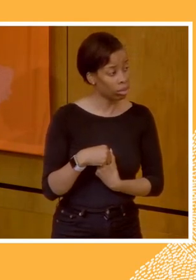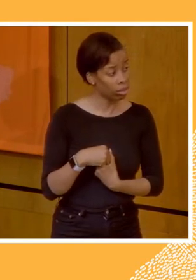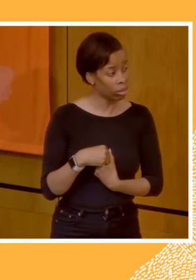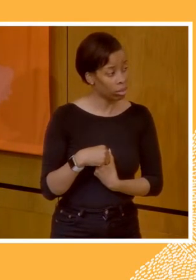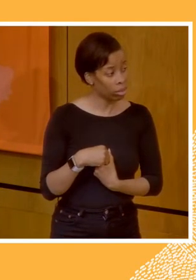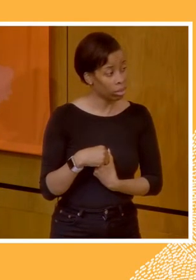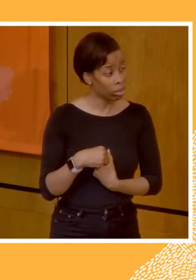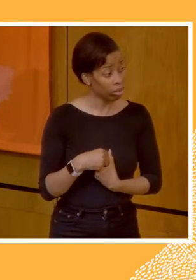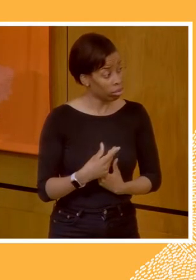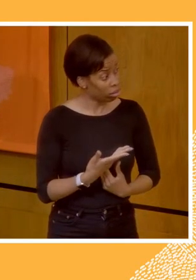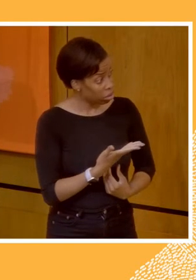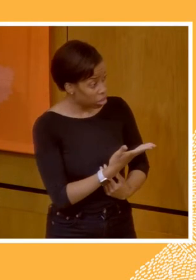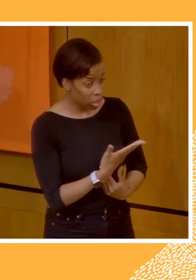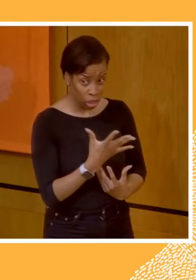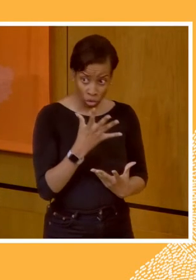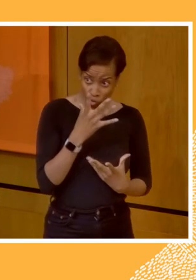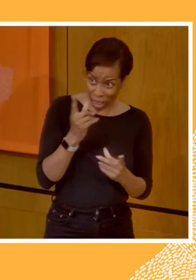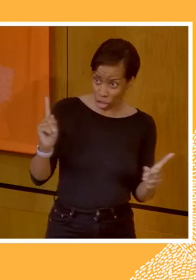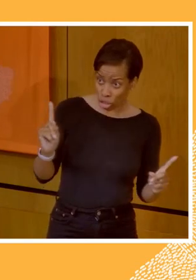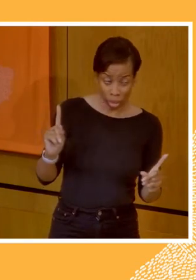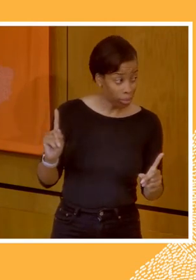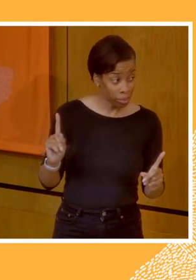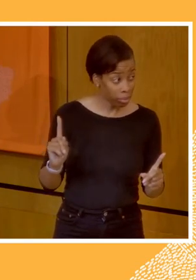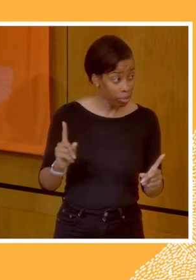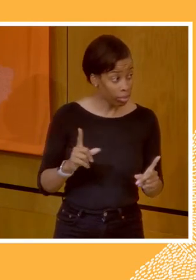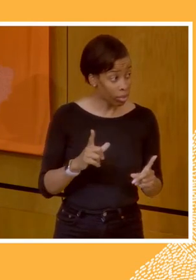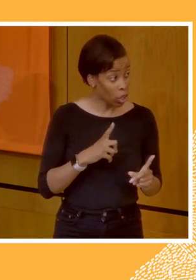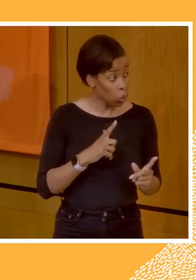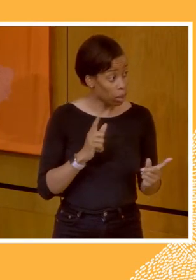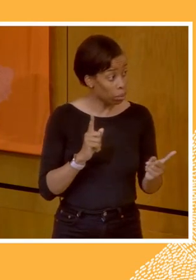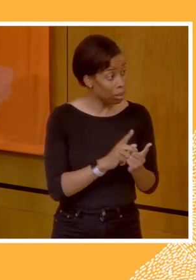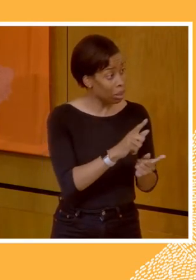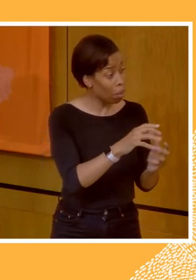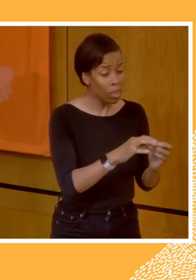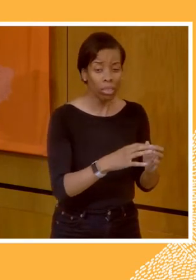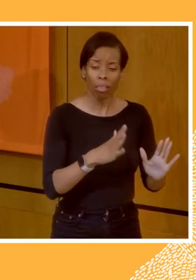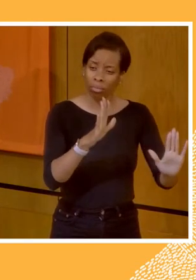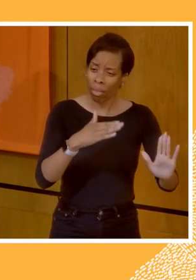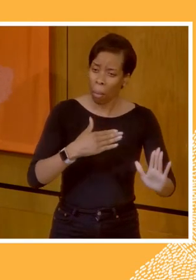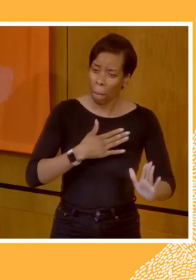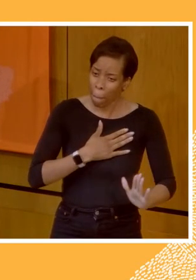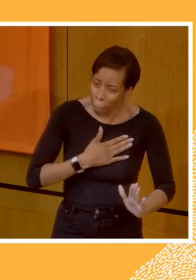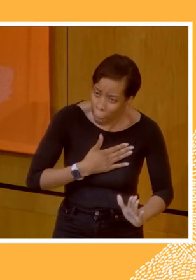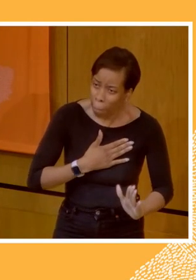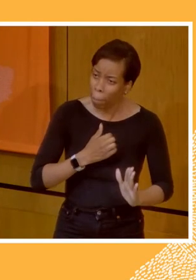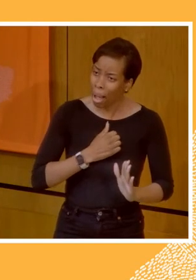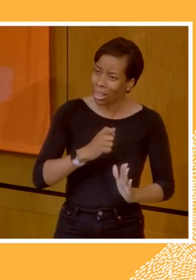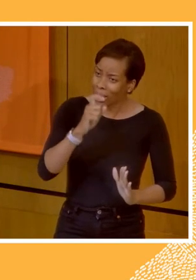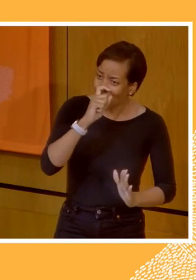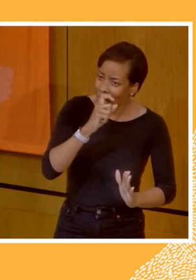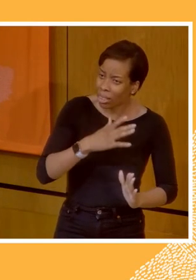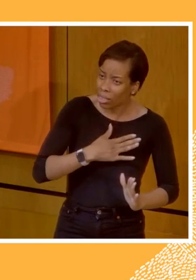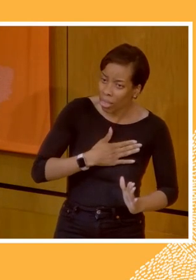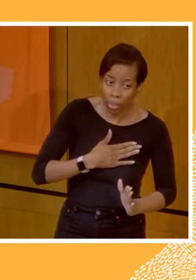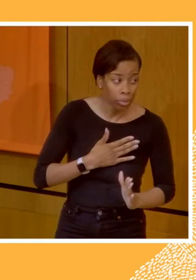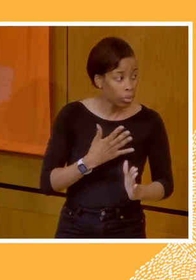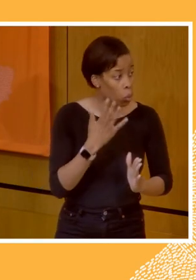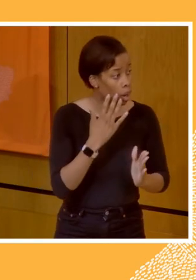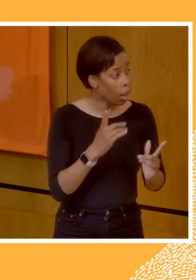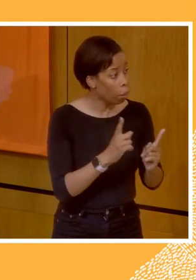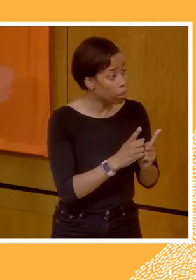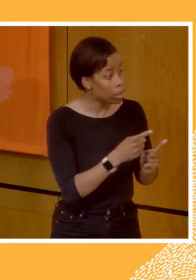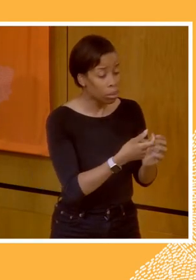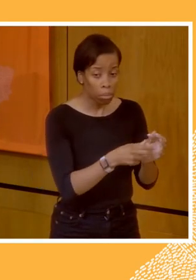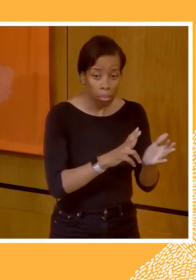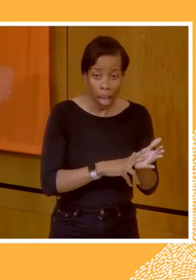maybe strangers. That's why when I meet Babisa, I say my sister, because he's from there. When I meet Vicky,